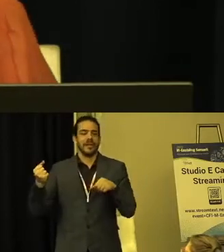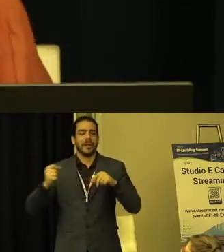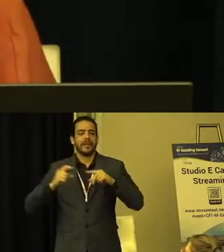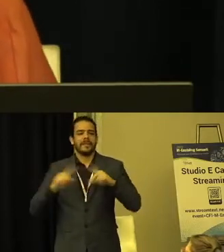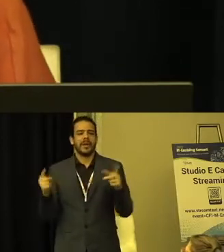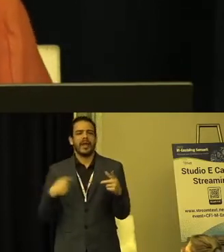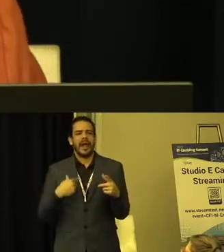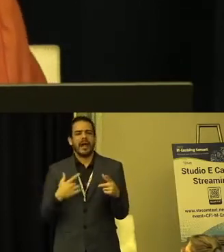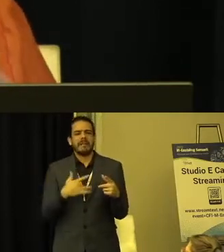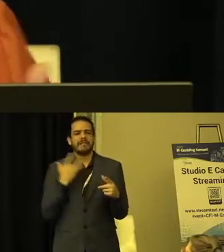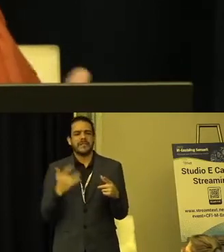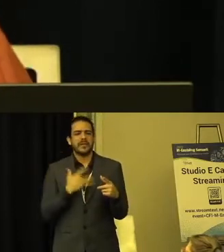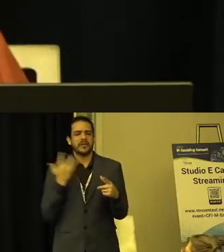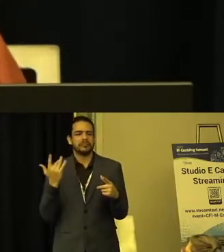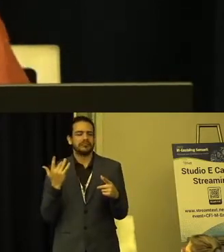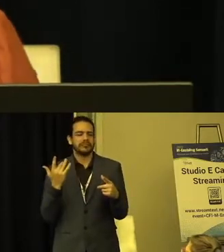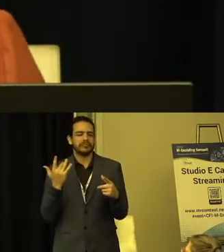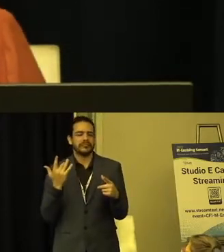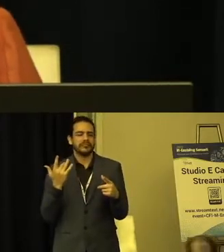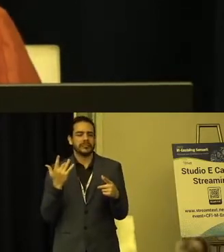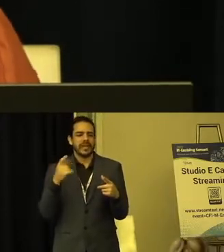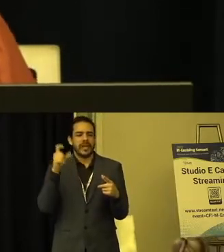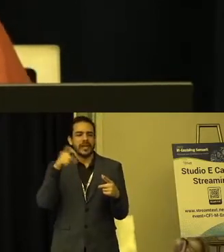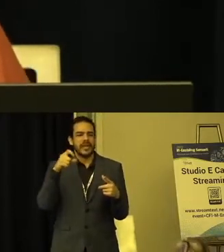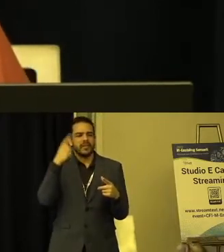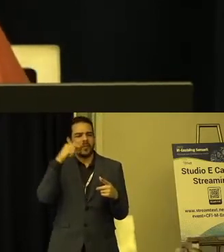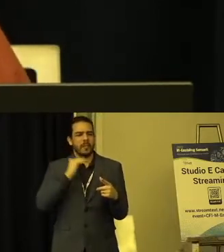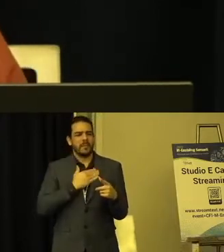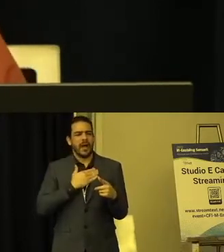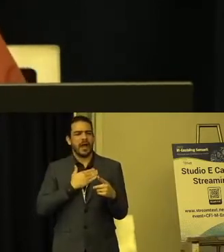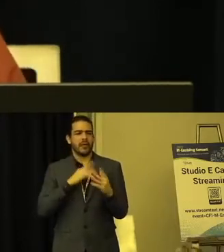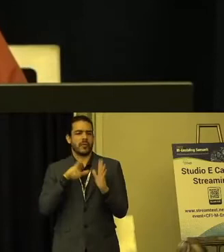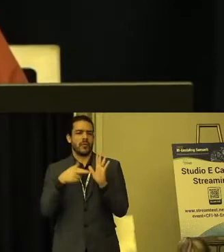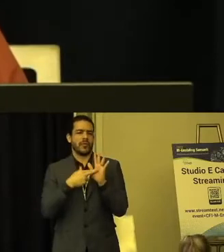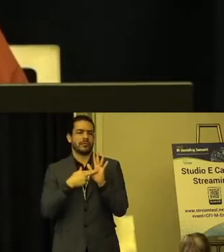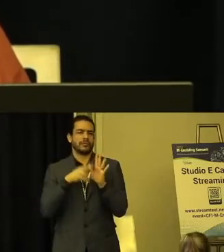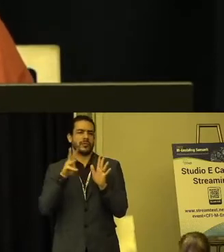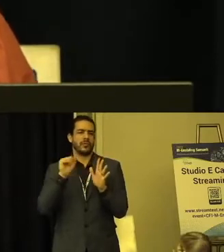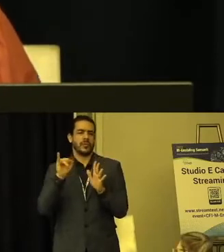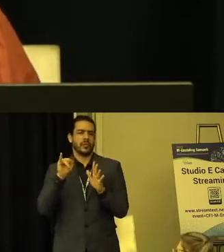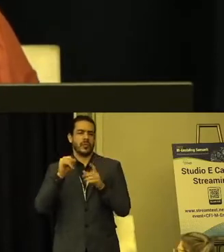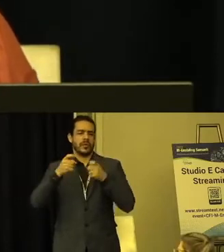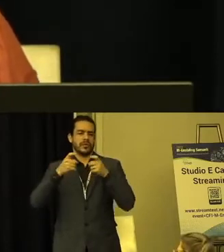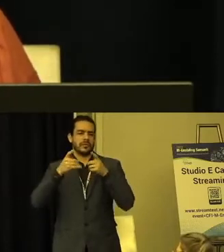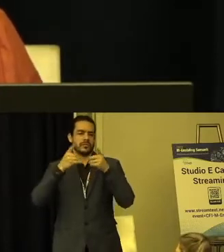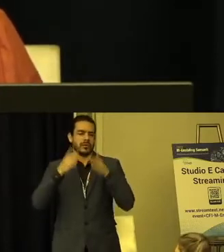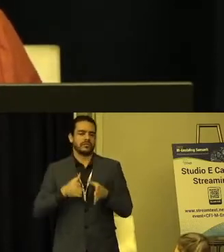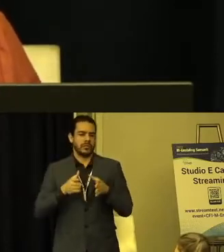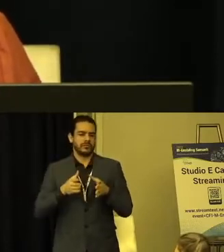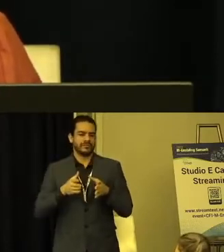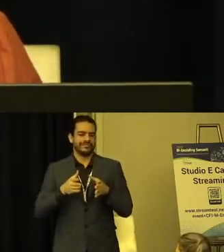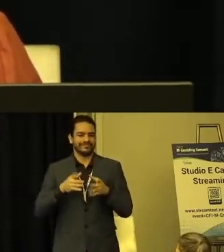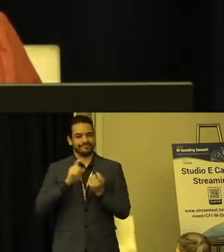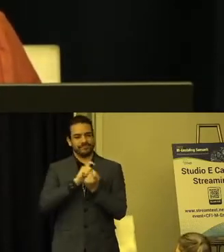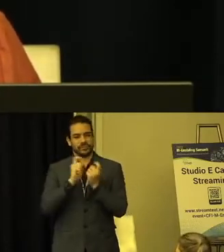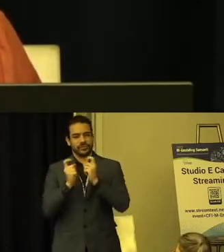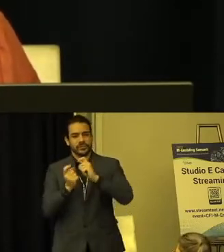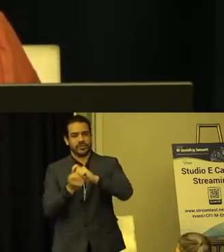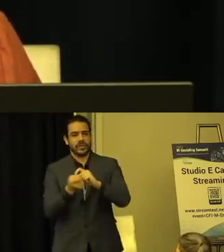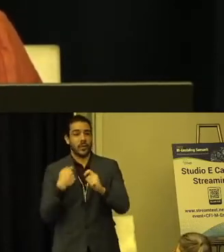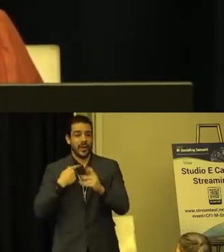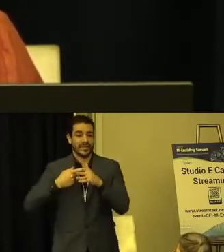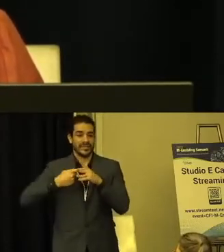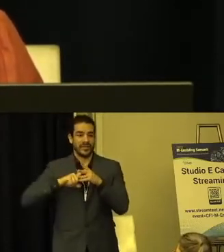I've held, which was way director, have changed over the years. So when I came in, it was a question of kind of introducing